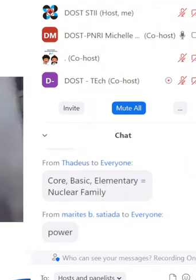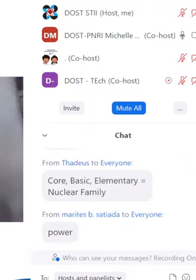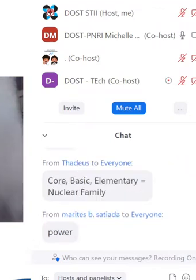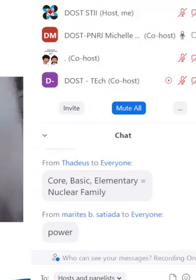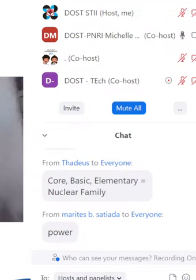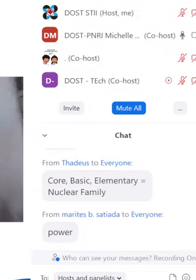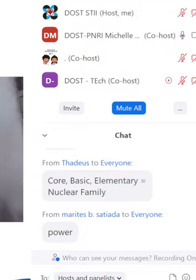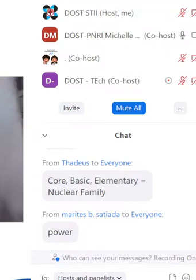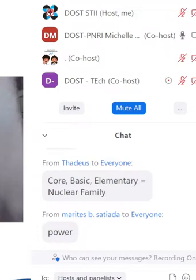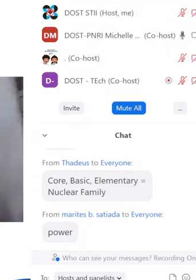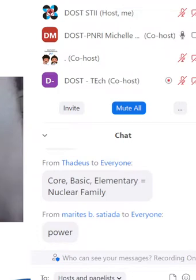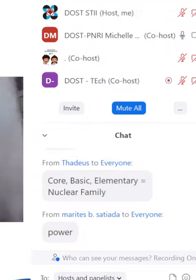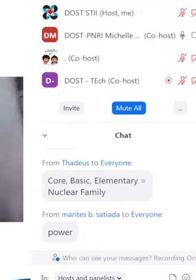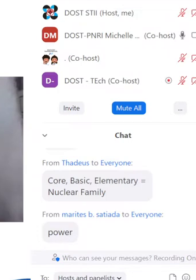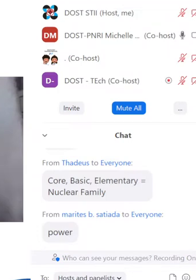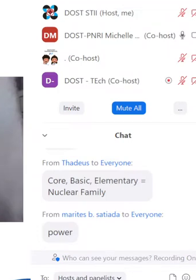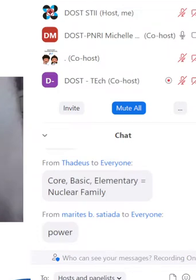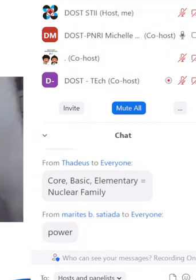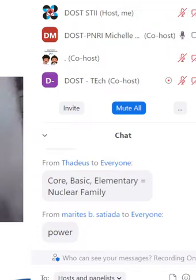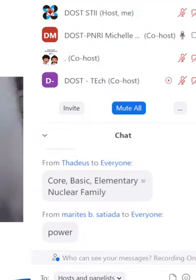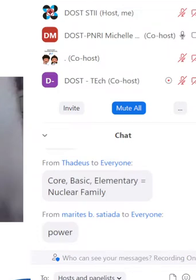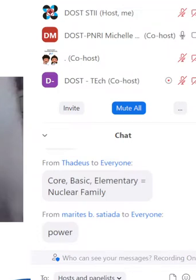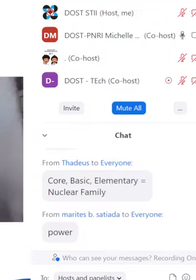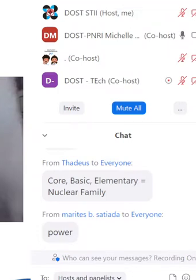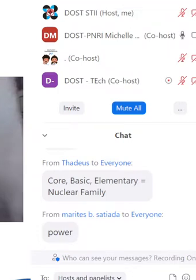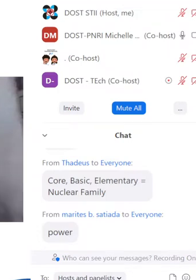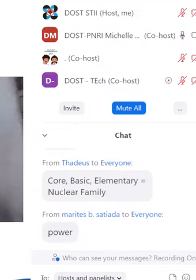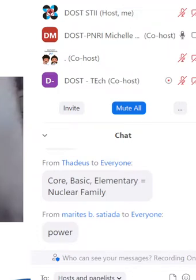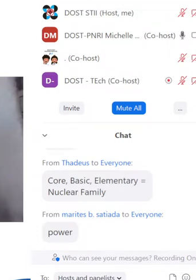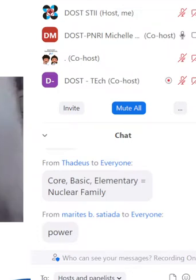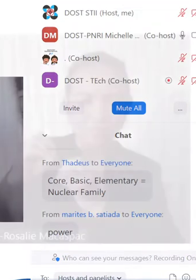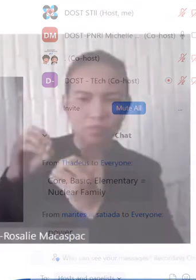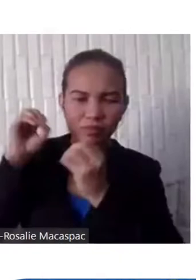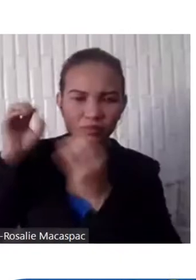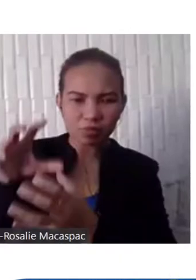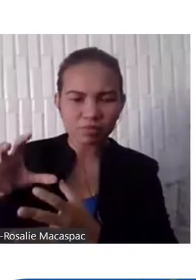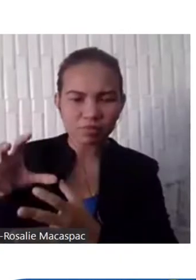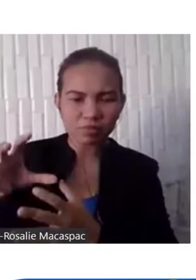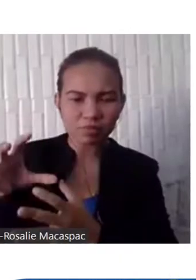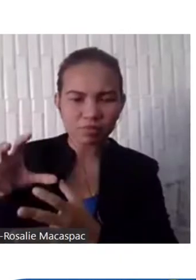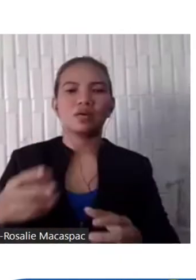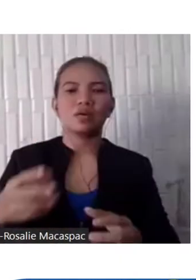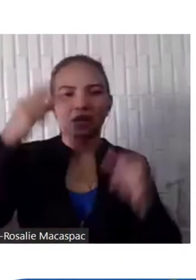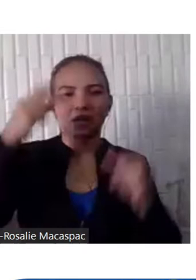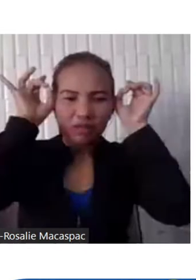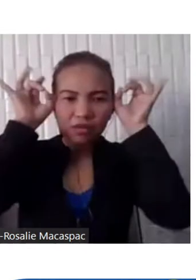library ba may mga explosive din, hazardous? Hey,